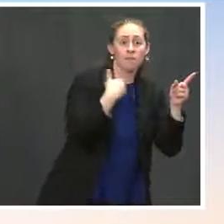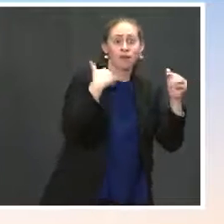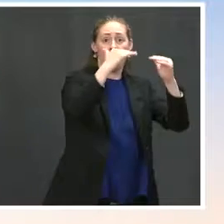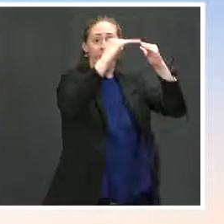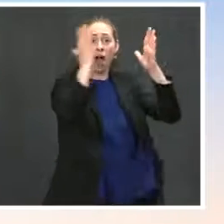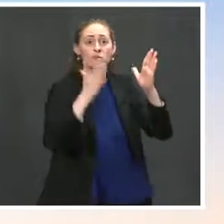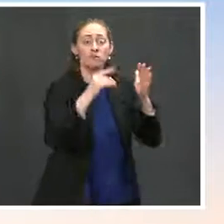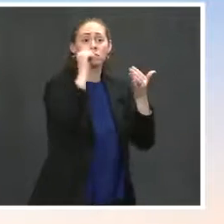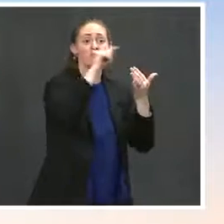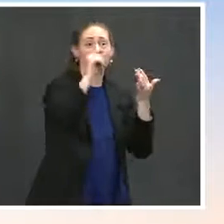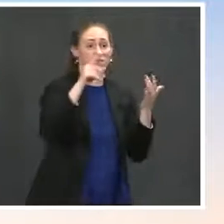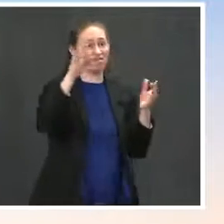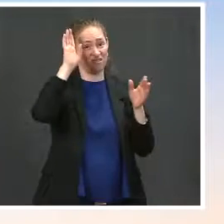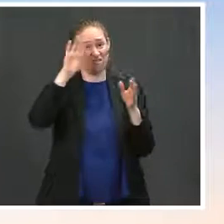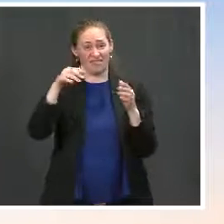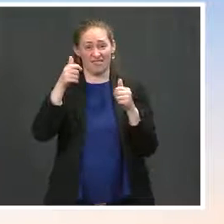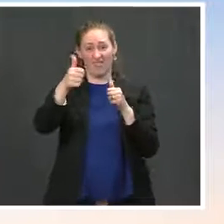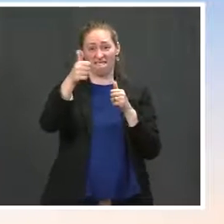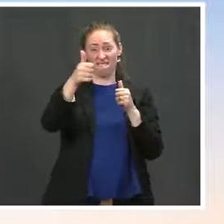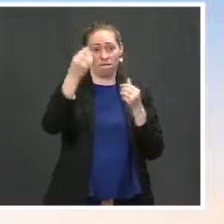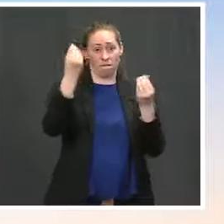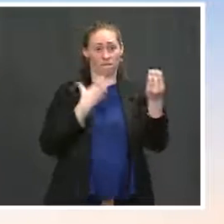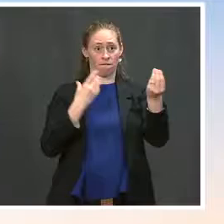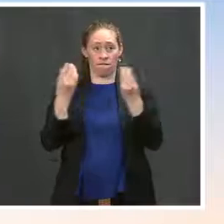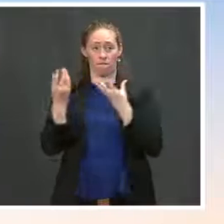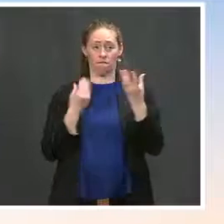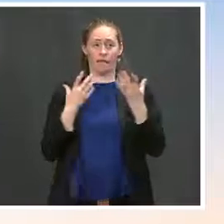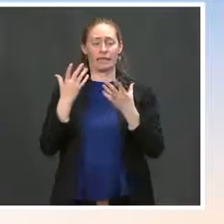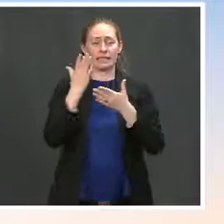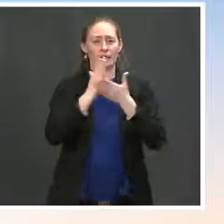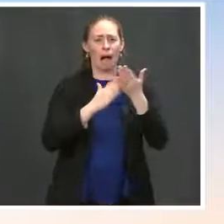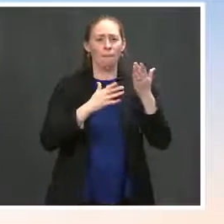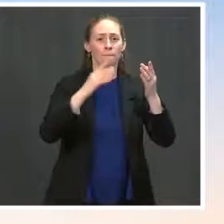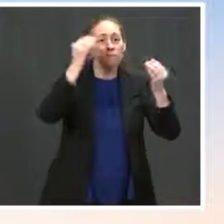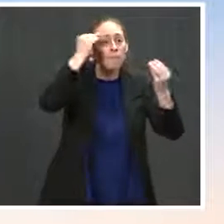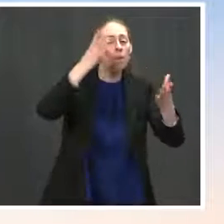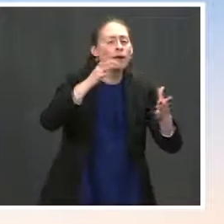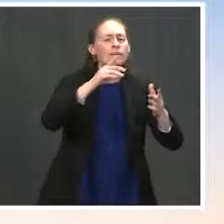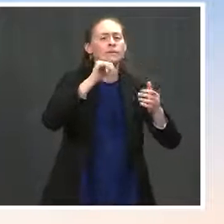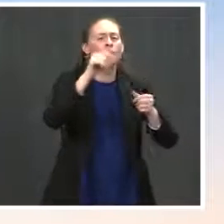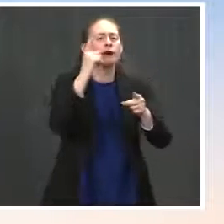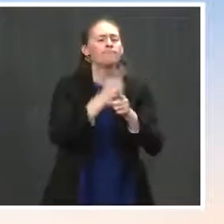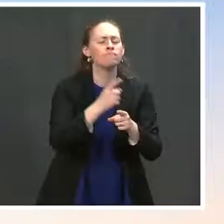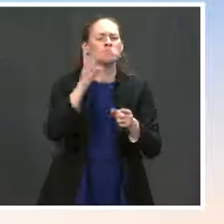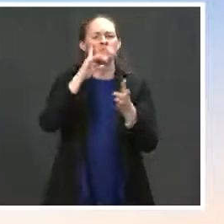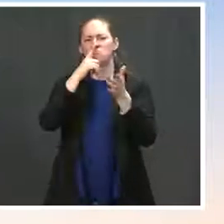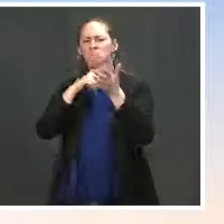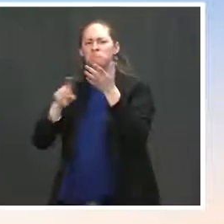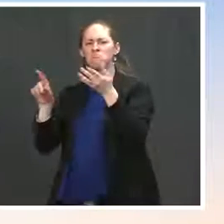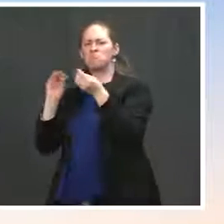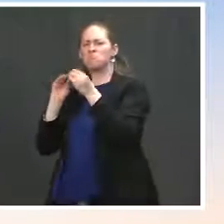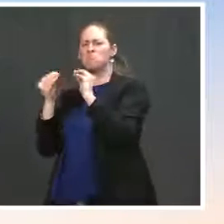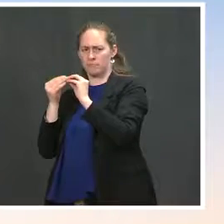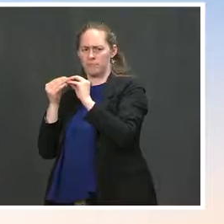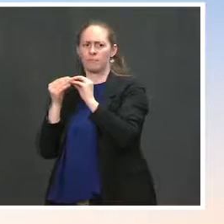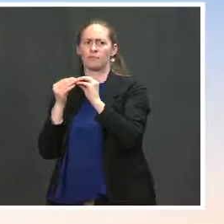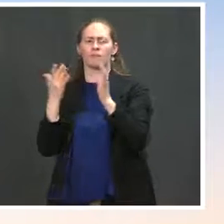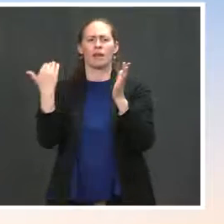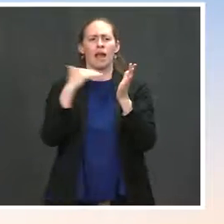this place, I don't think that would be accurate at this point in time, but we'll check on the numbers. I will just reiterate